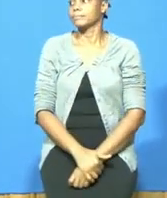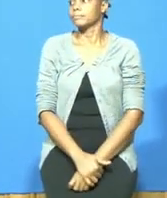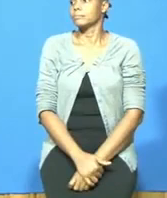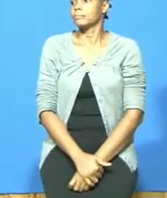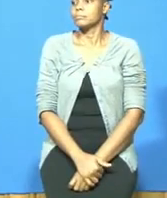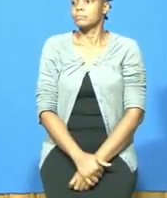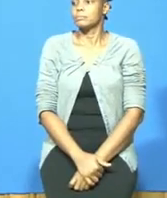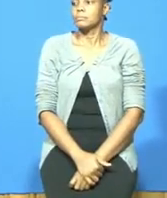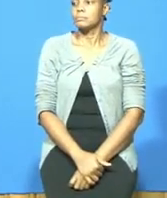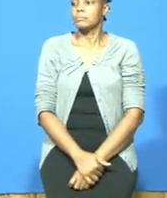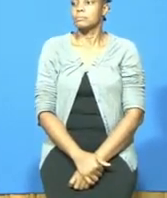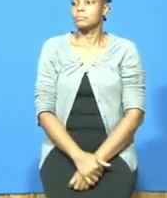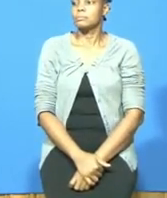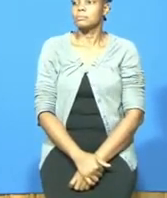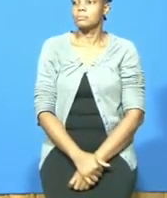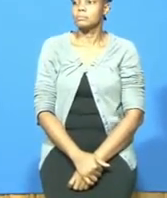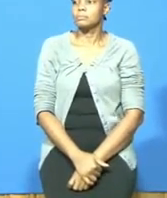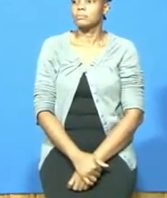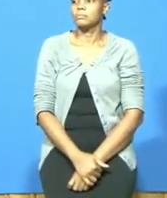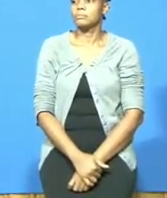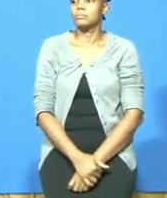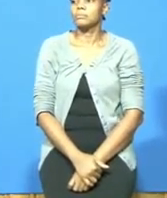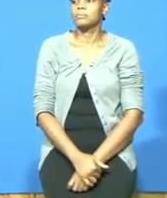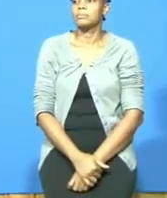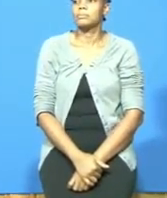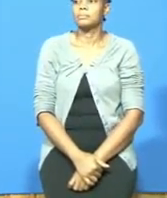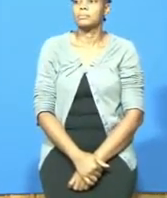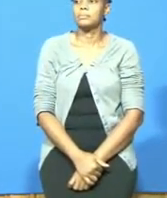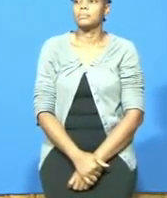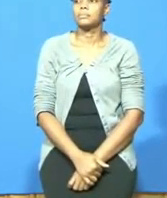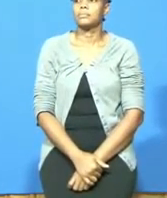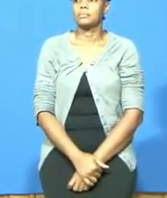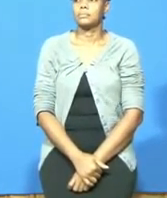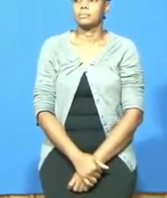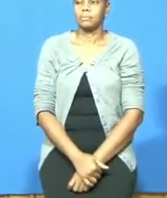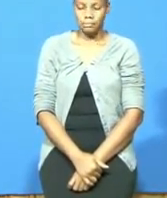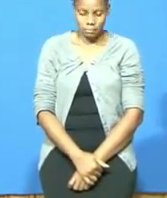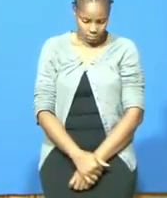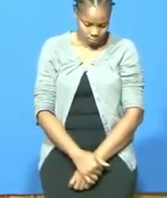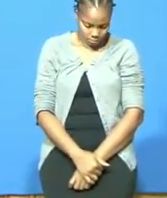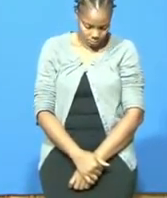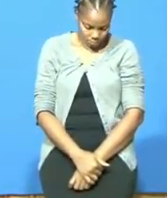He is the mighty God. And so,